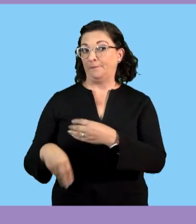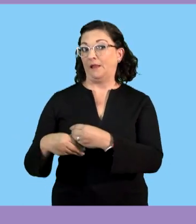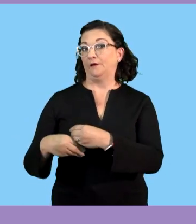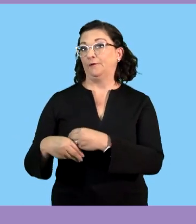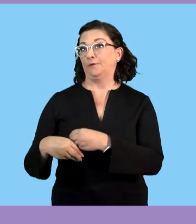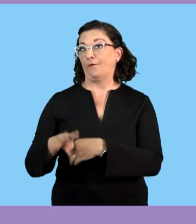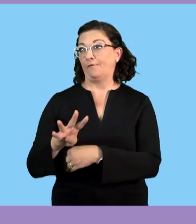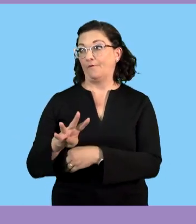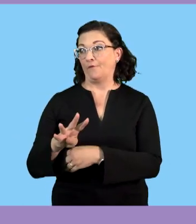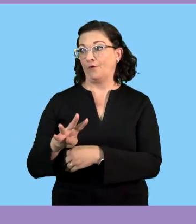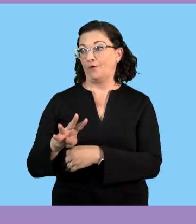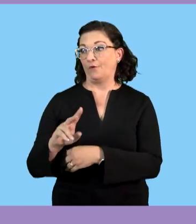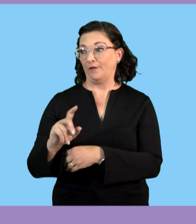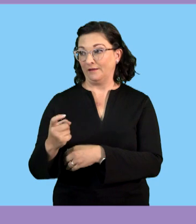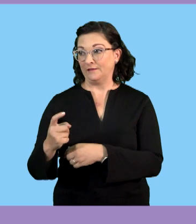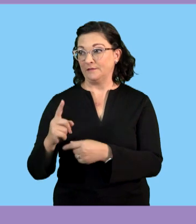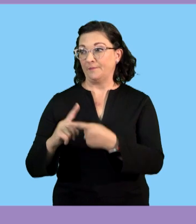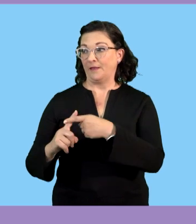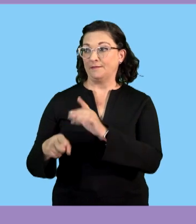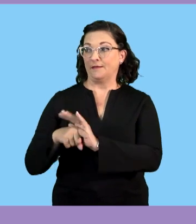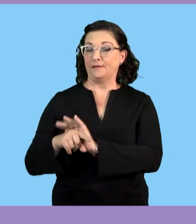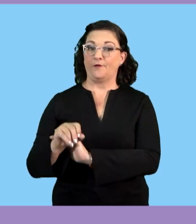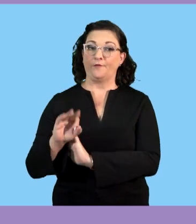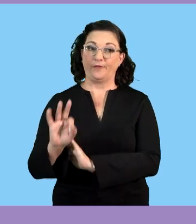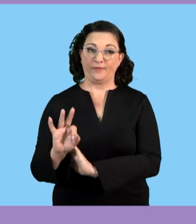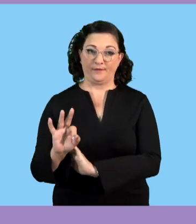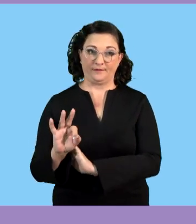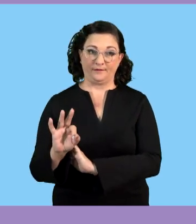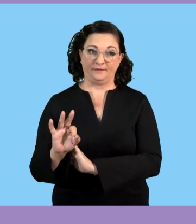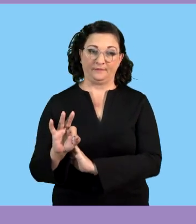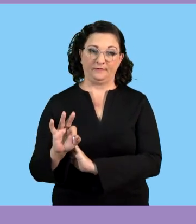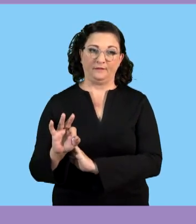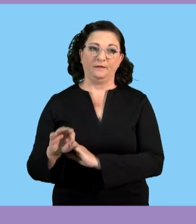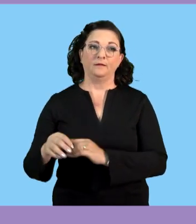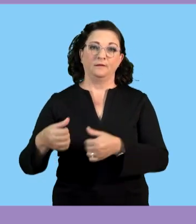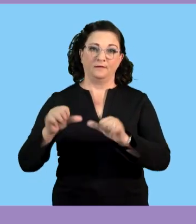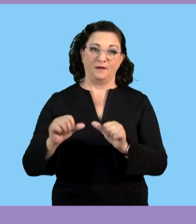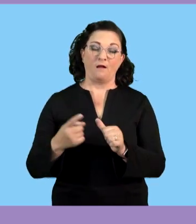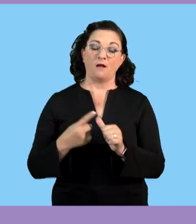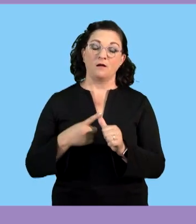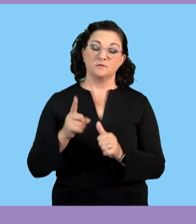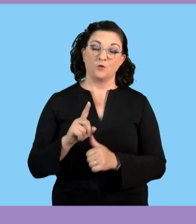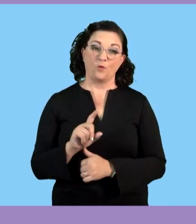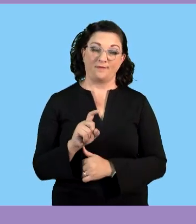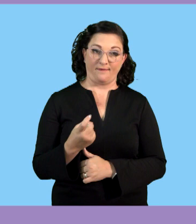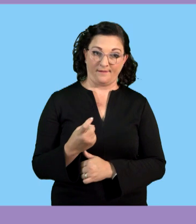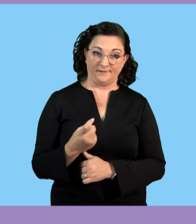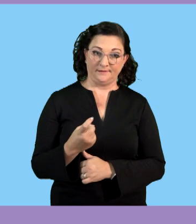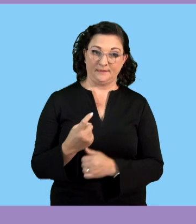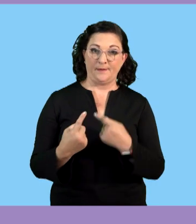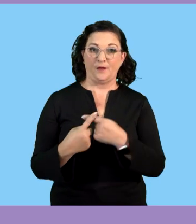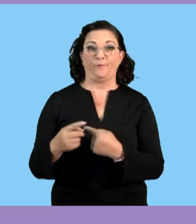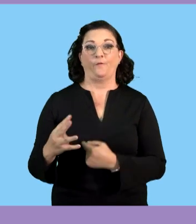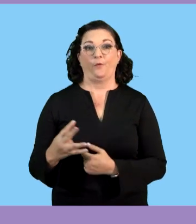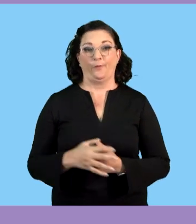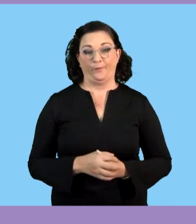plus a negative 3. So a 4x plus a negative 3, that just leaves us with x, and we still have